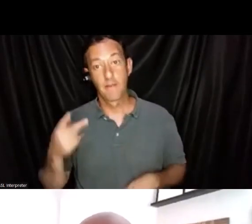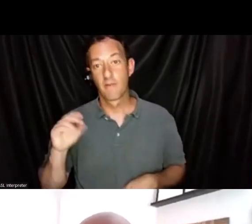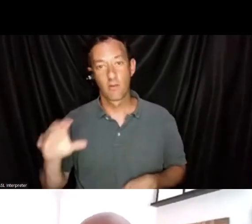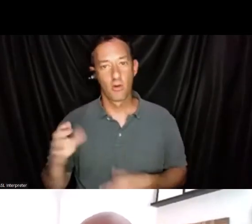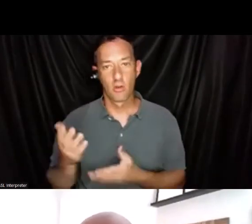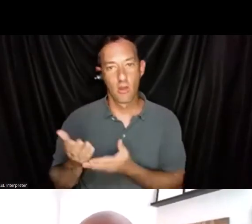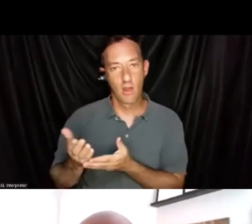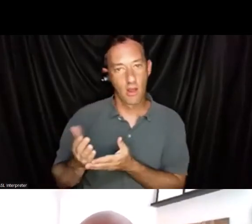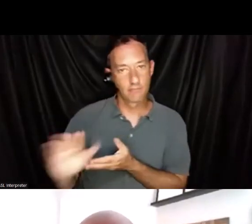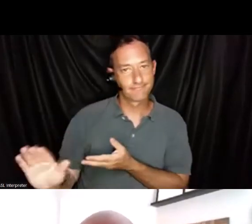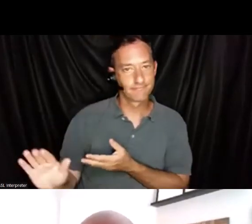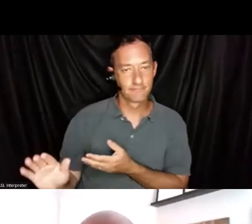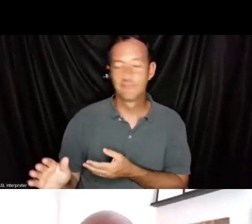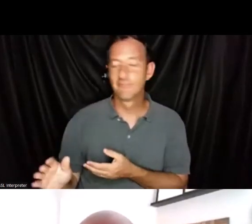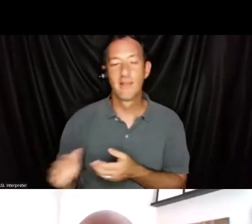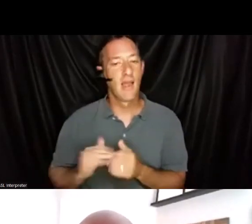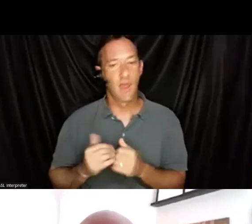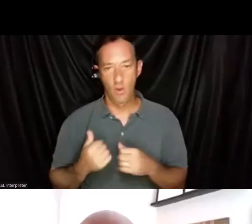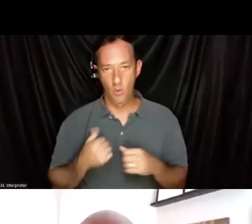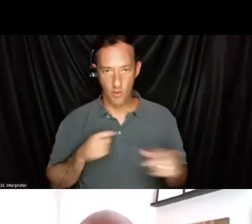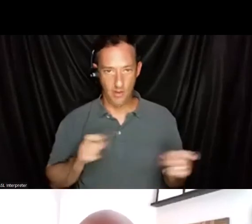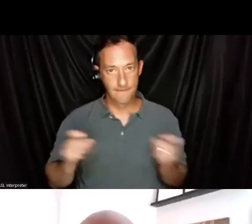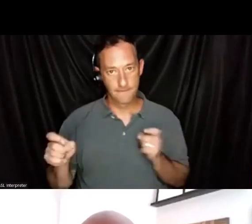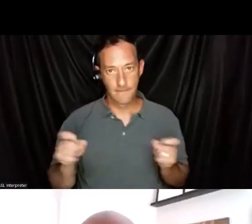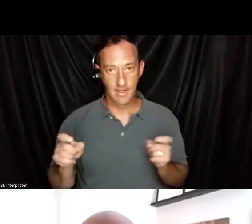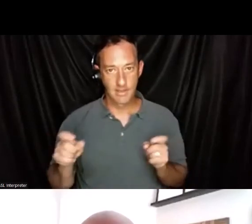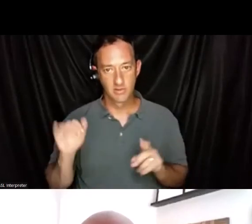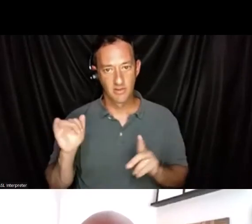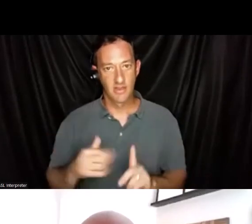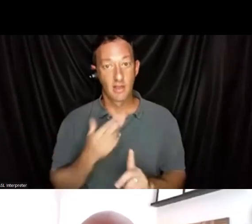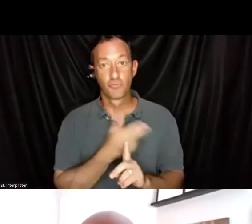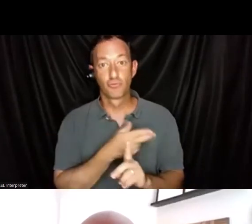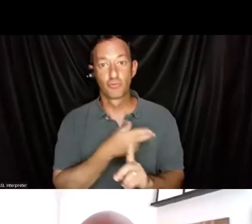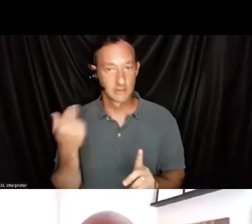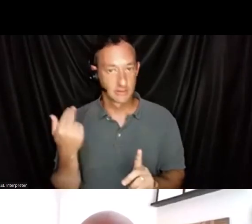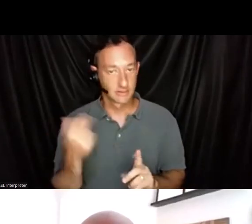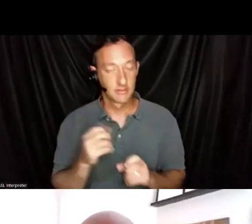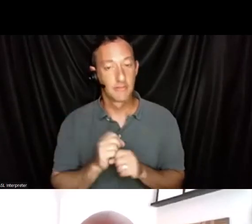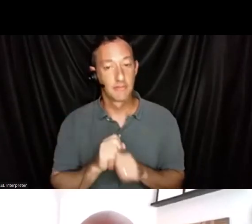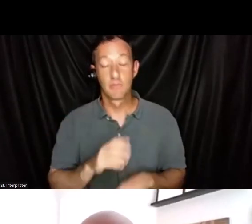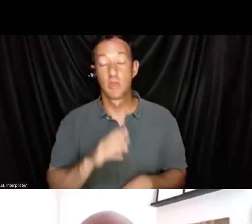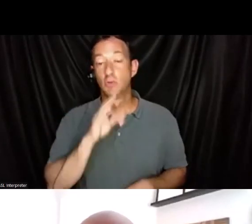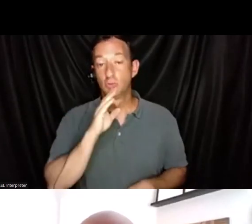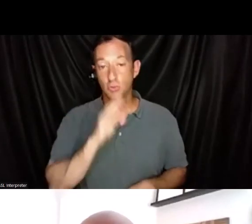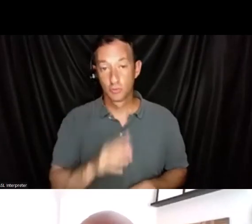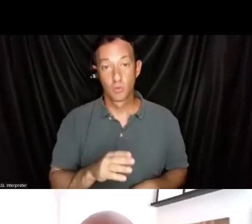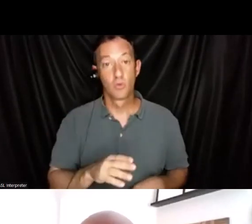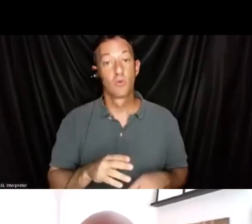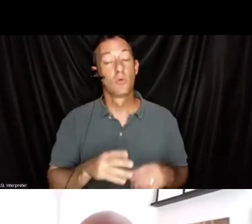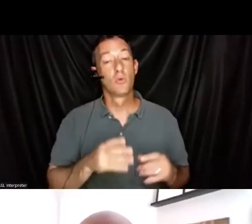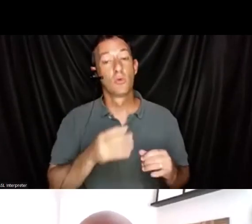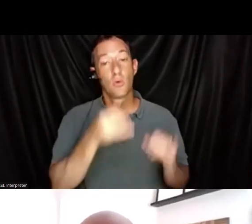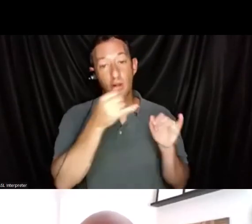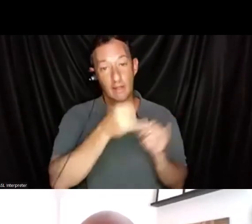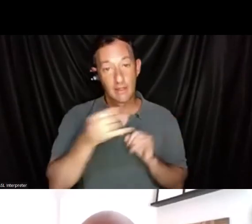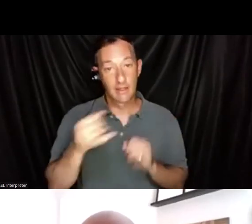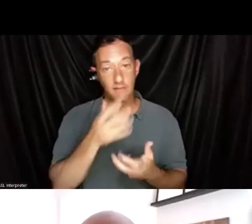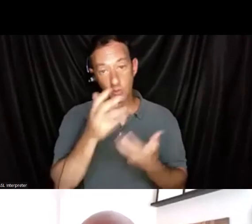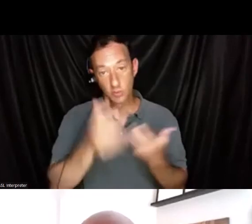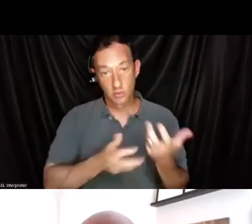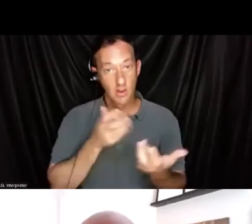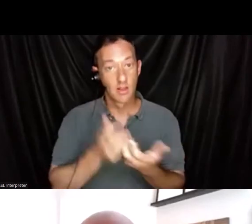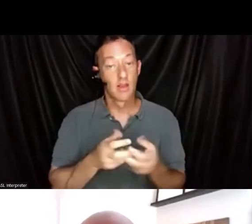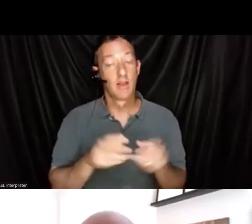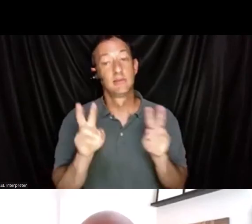How can we manage this risk of ensuring that individualized assessments